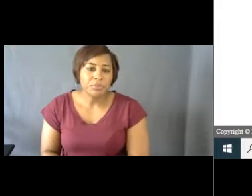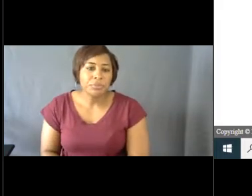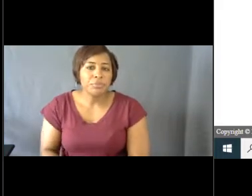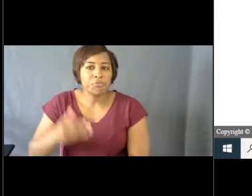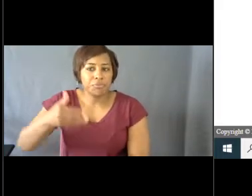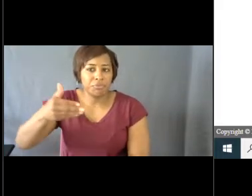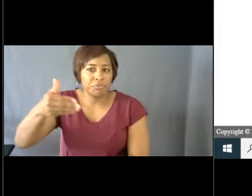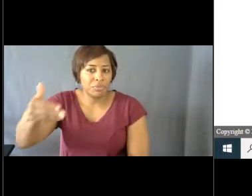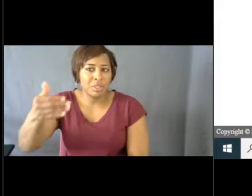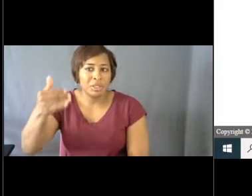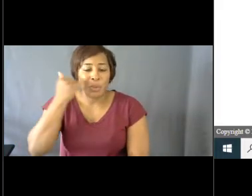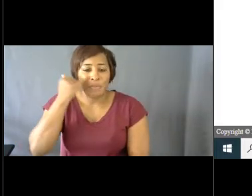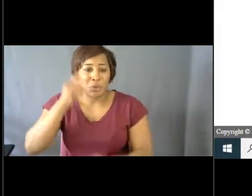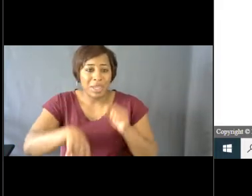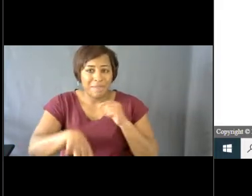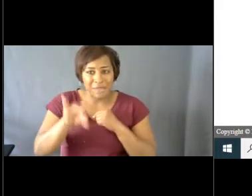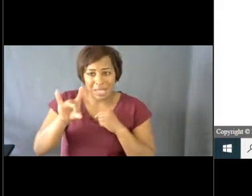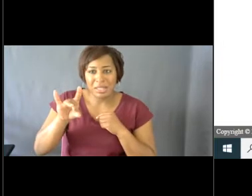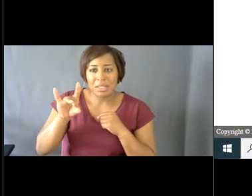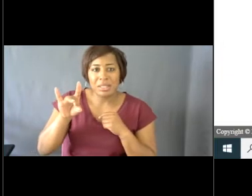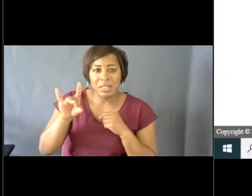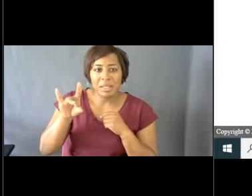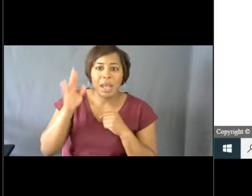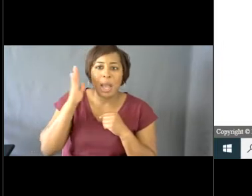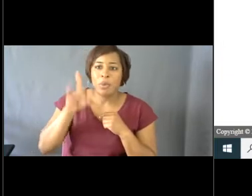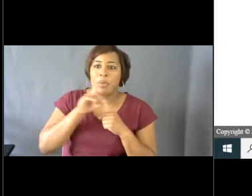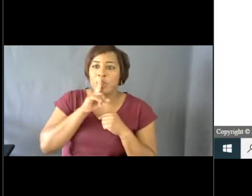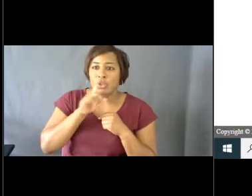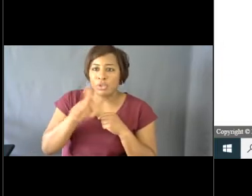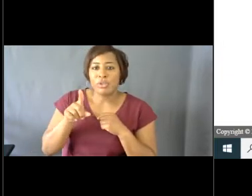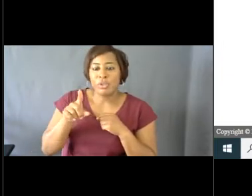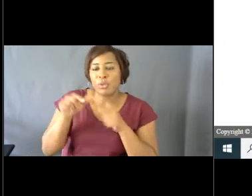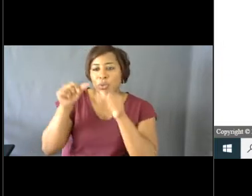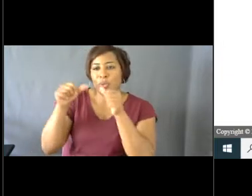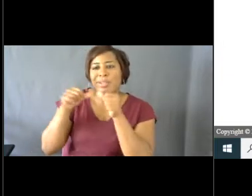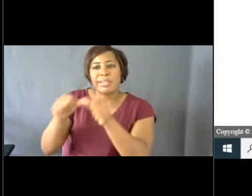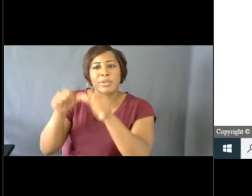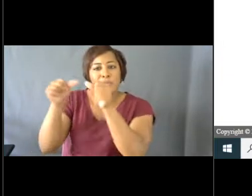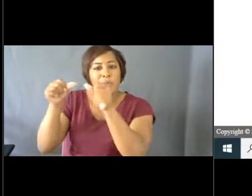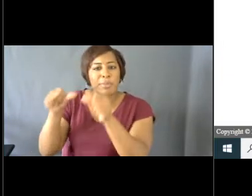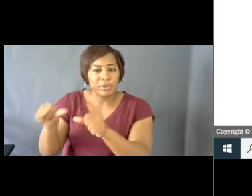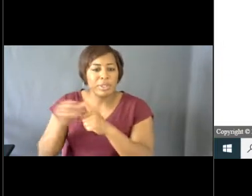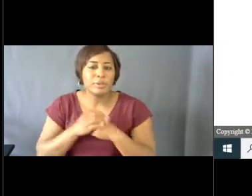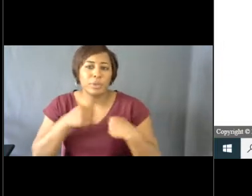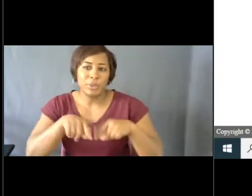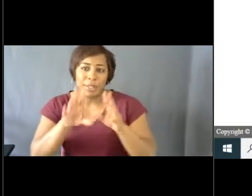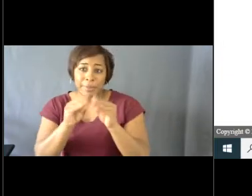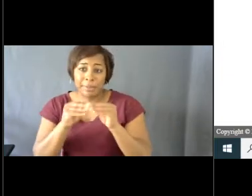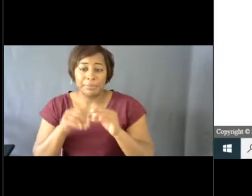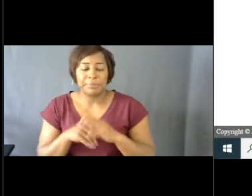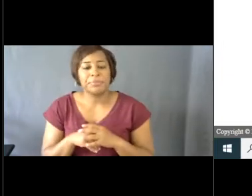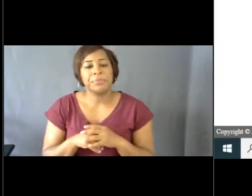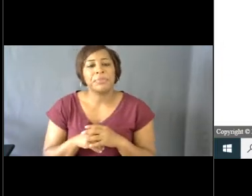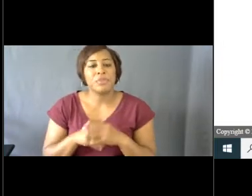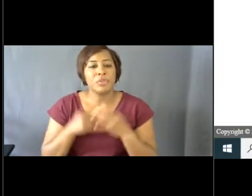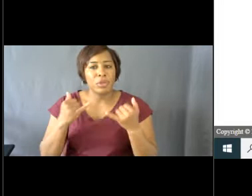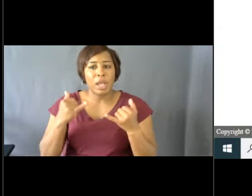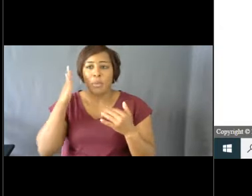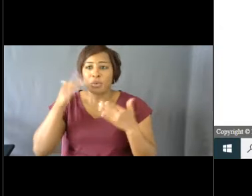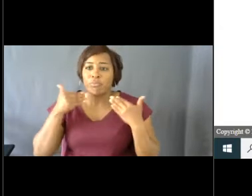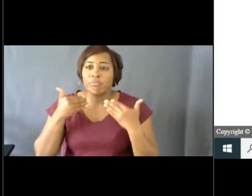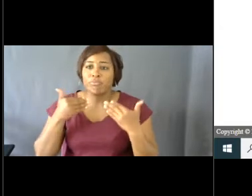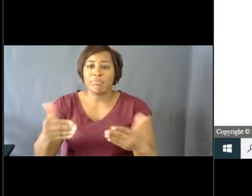you ever lose it, then I'll make sure to update that for you. So let's jump right into our discussion